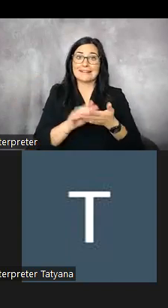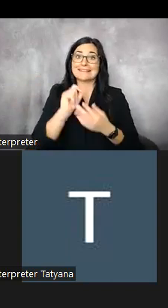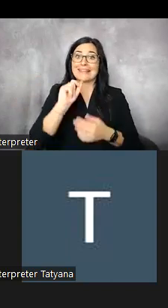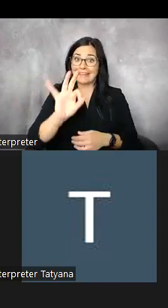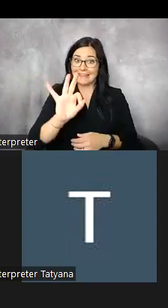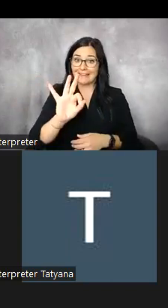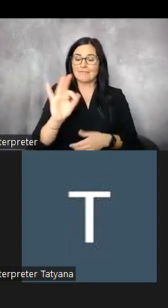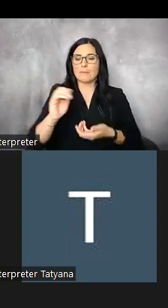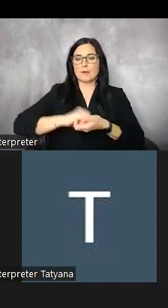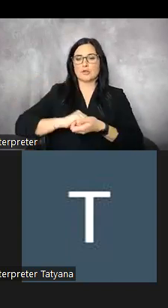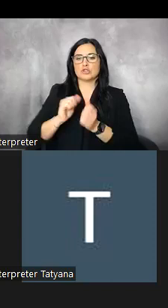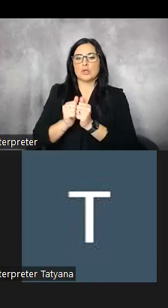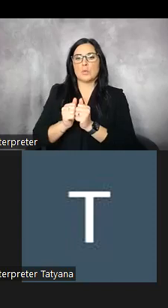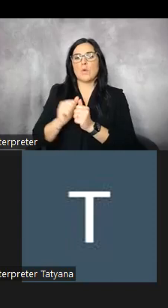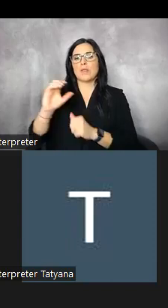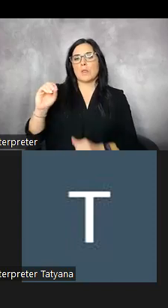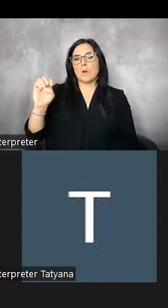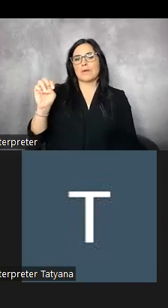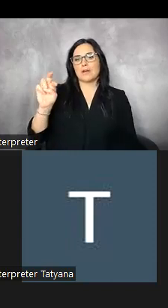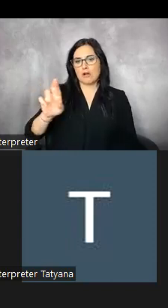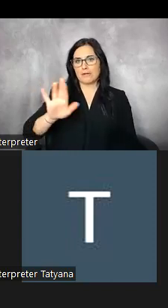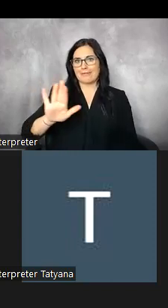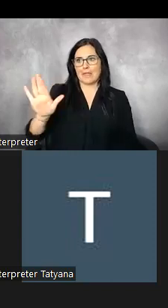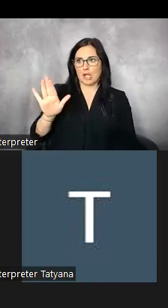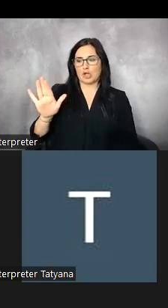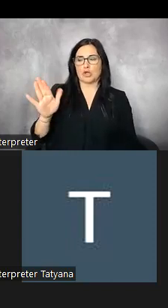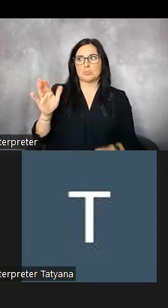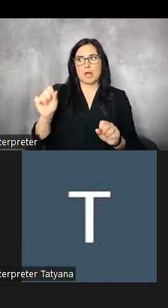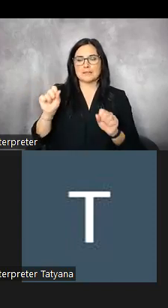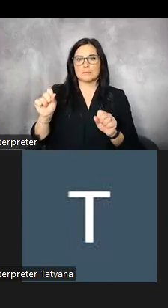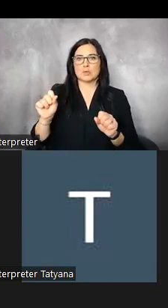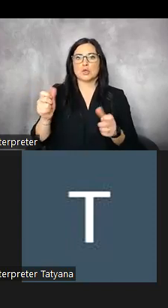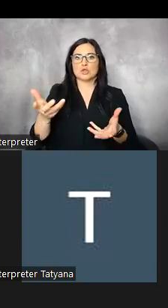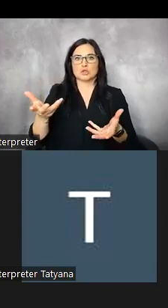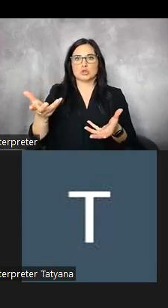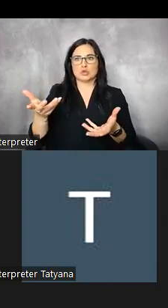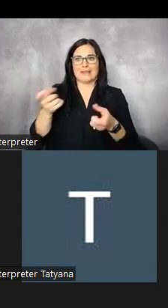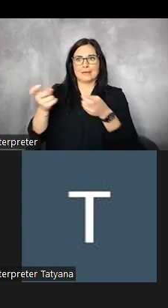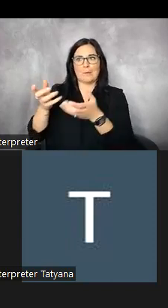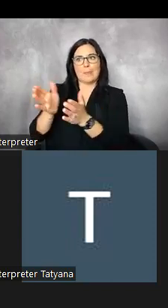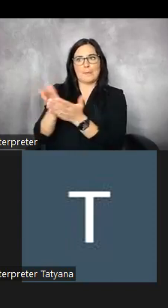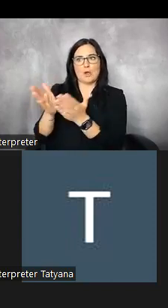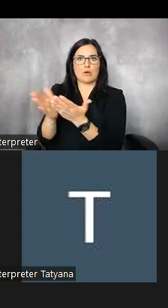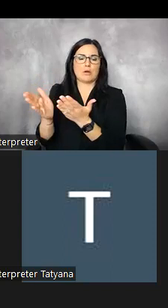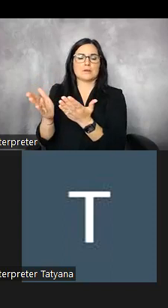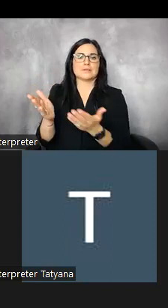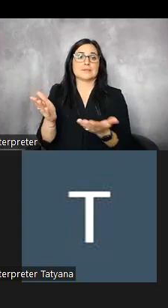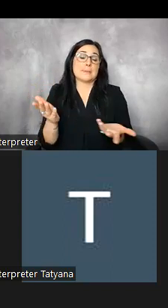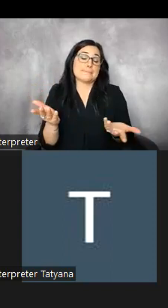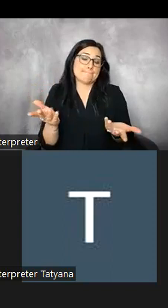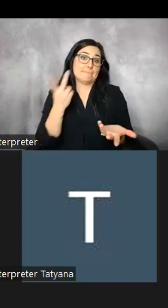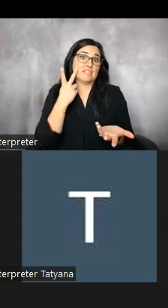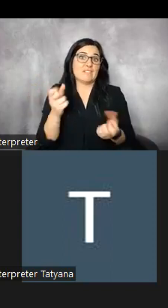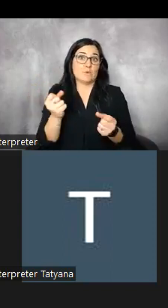of a partnership with some of OER initiative to deal with the books that are there before, so we could have a more proactive approach.